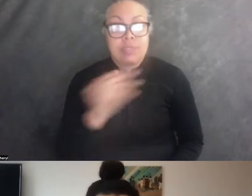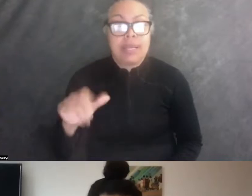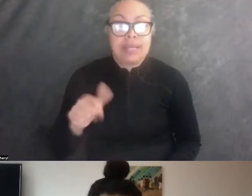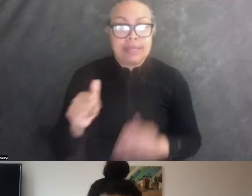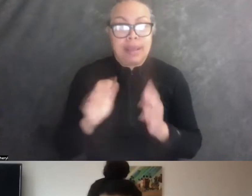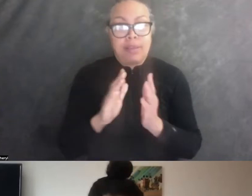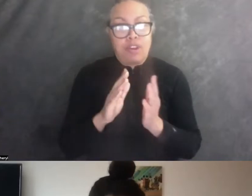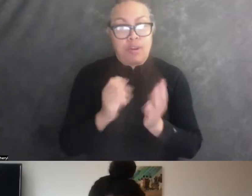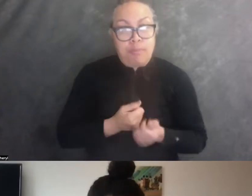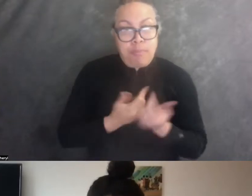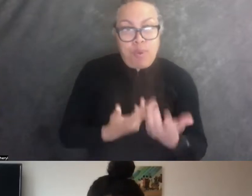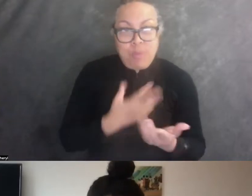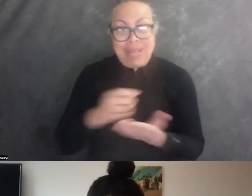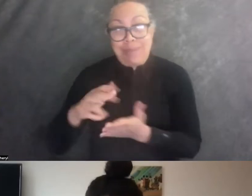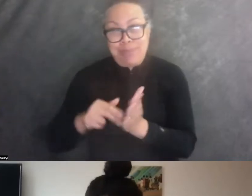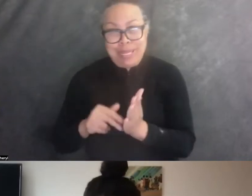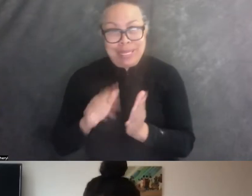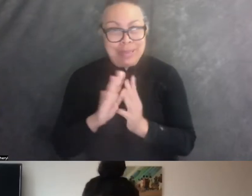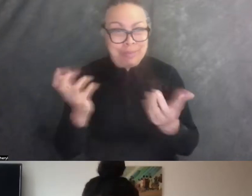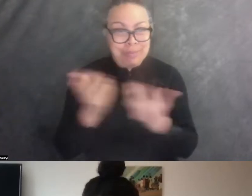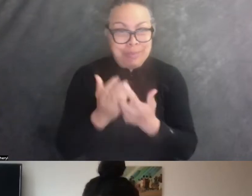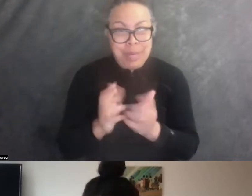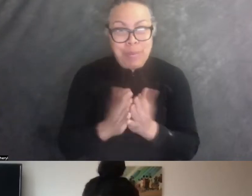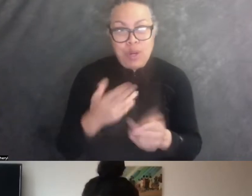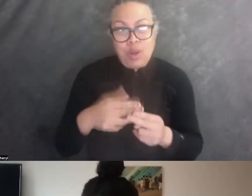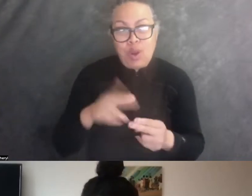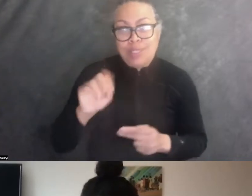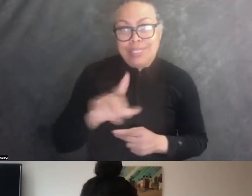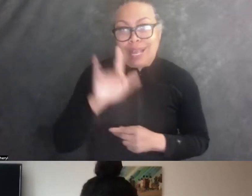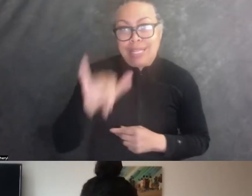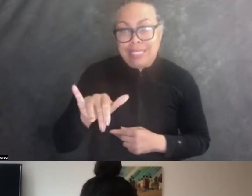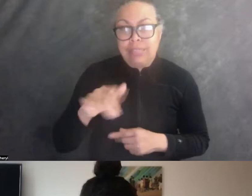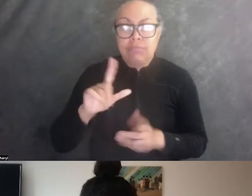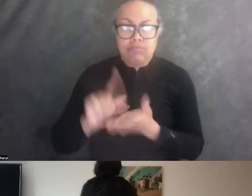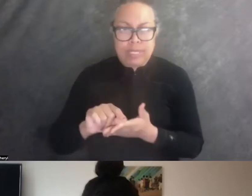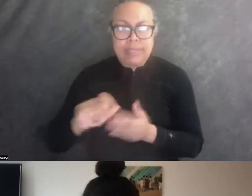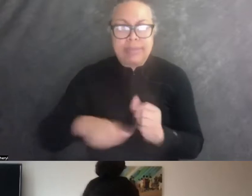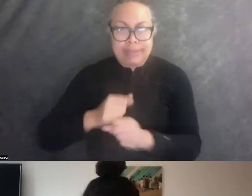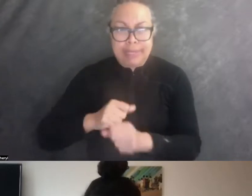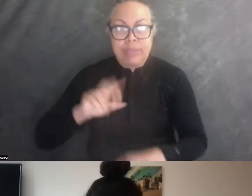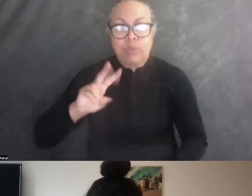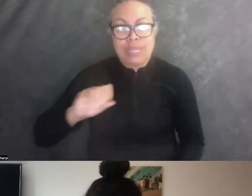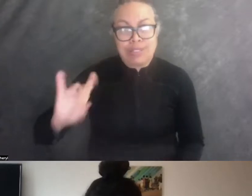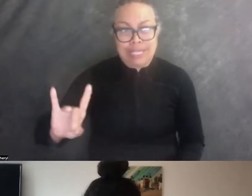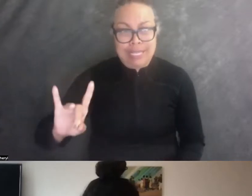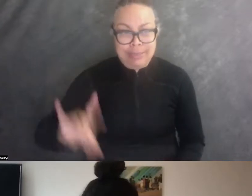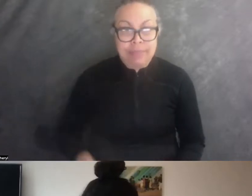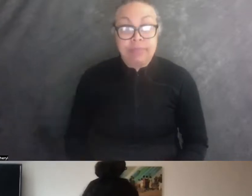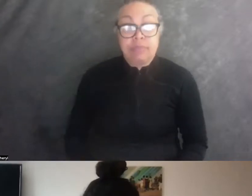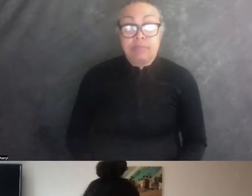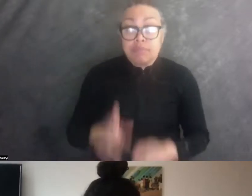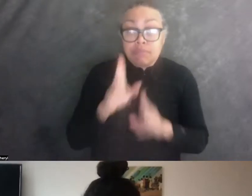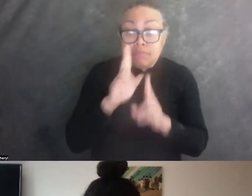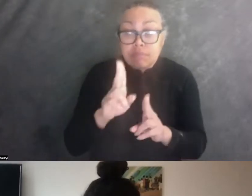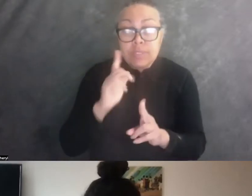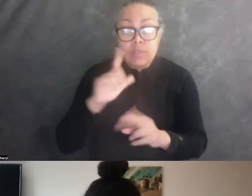poem painting chapbook Dolly with Kim Thomas on QAB in 2008. Her honors include a 2021 Creative